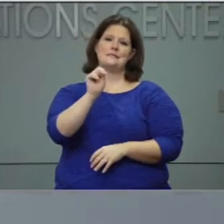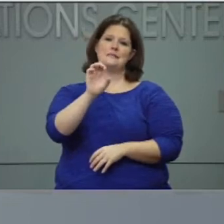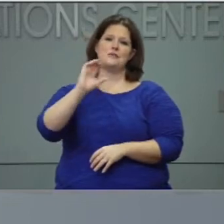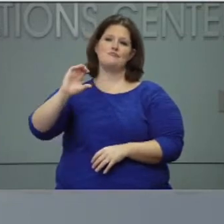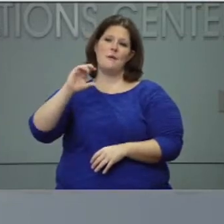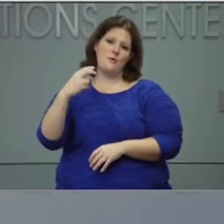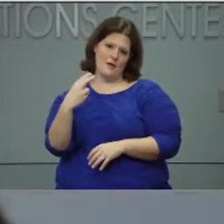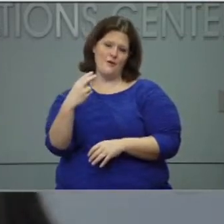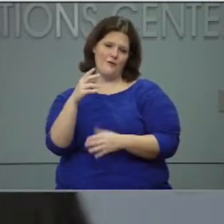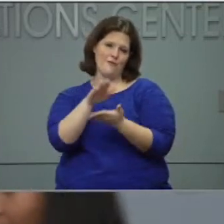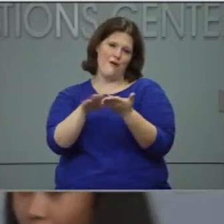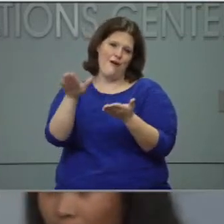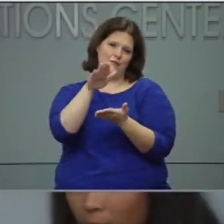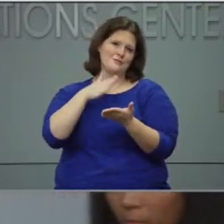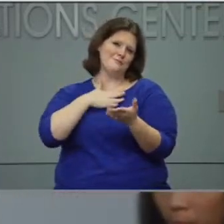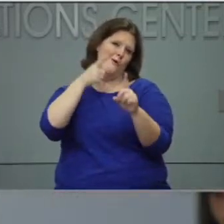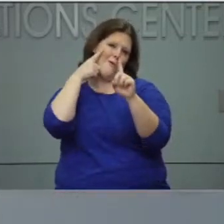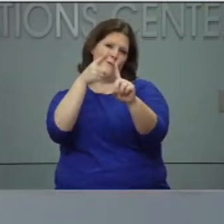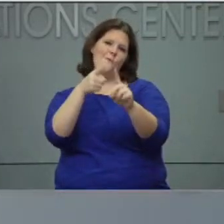studies.